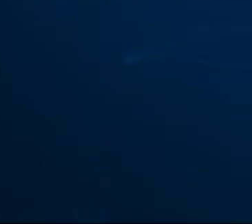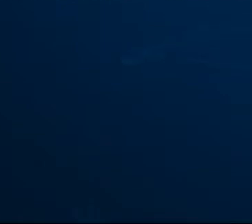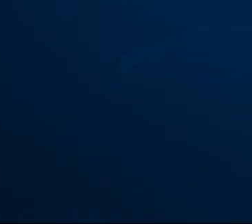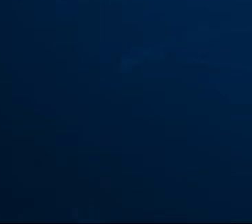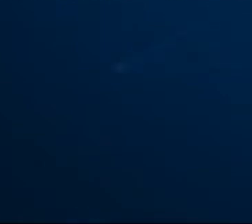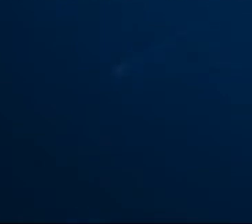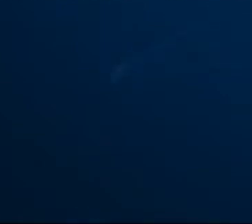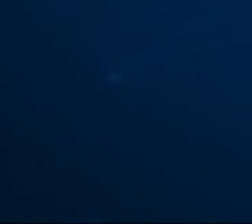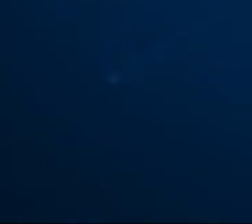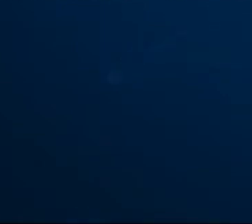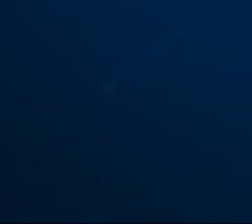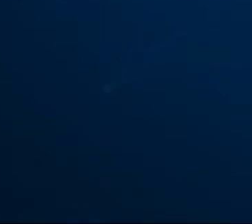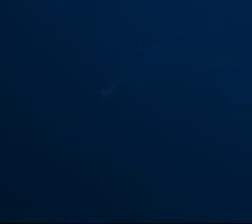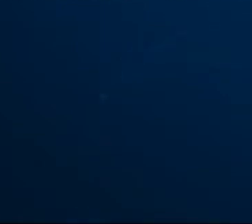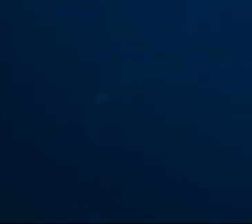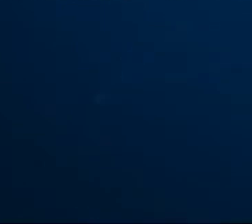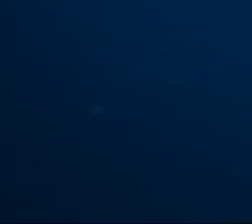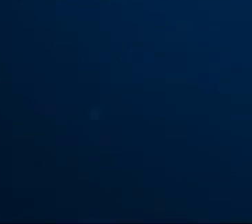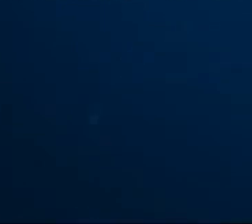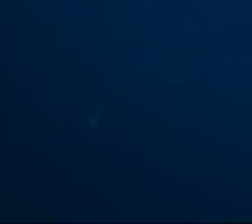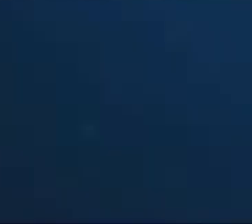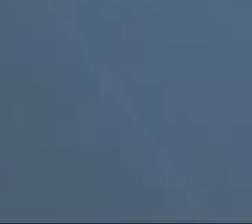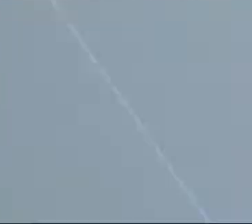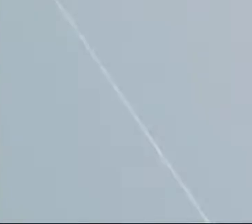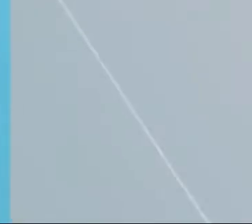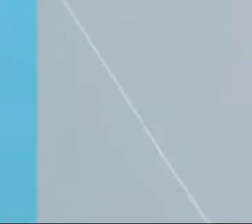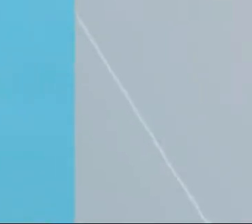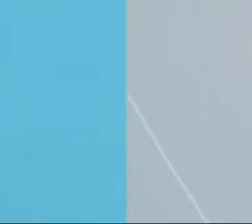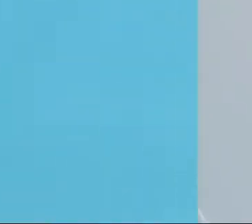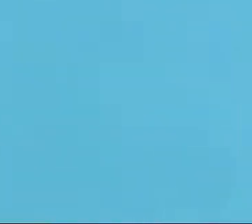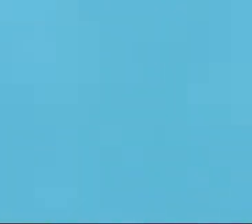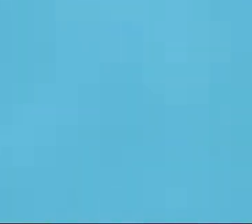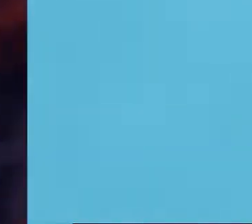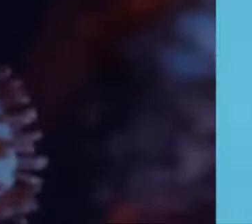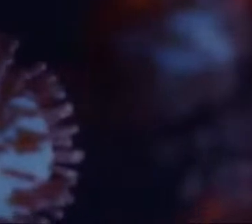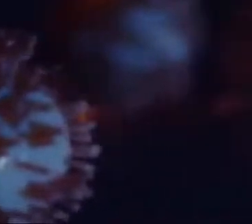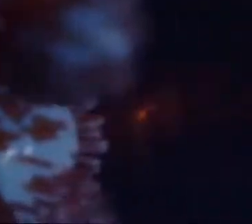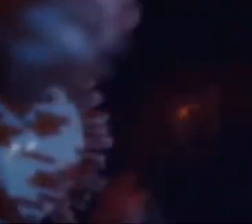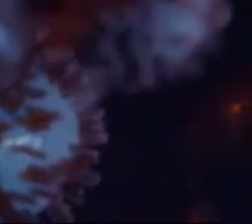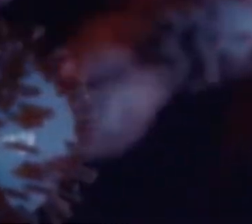and beyond. The Morning Medical Update starts right now.